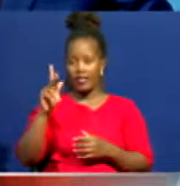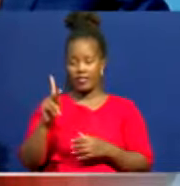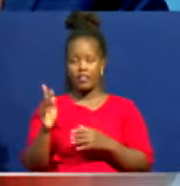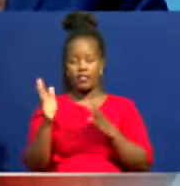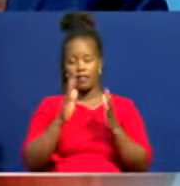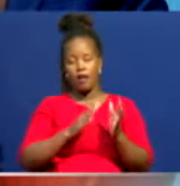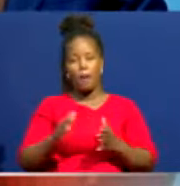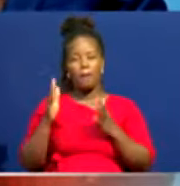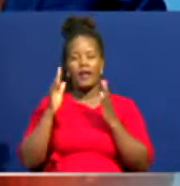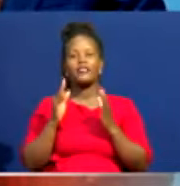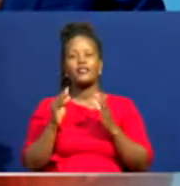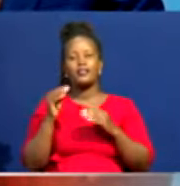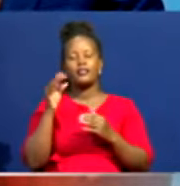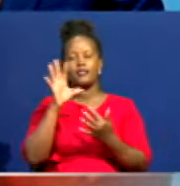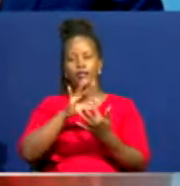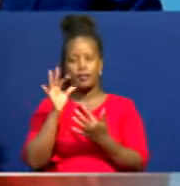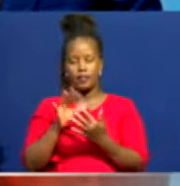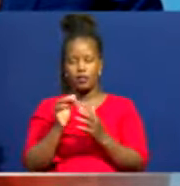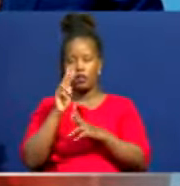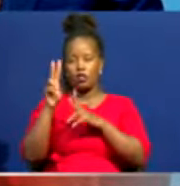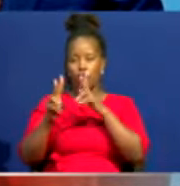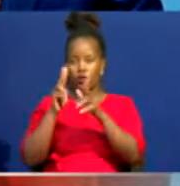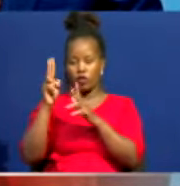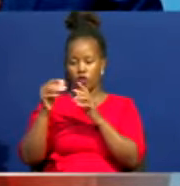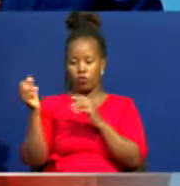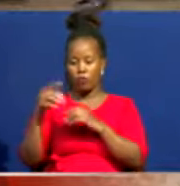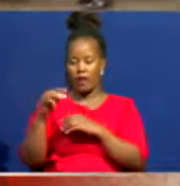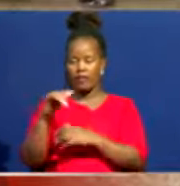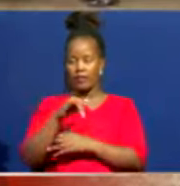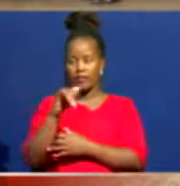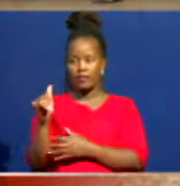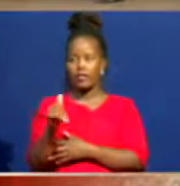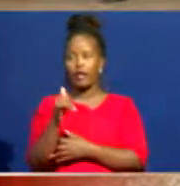wake tarehe 22 mwezi huu wa Januari.